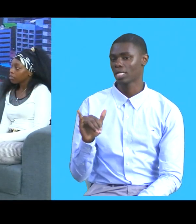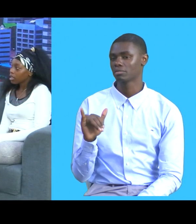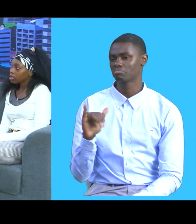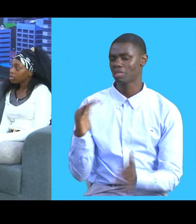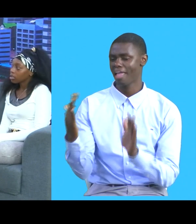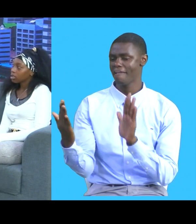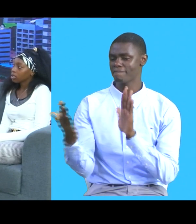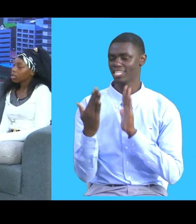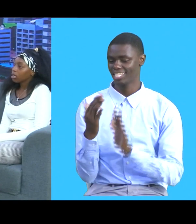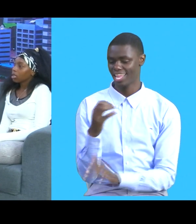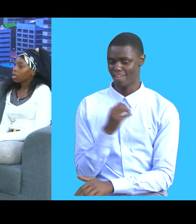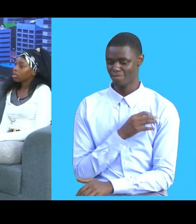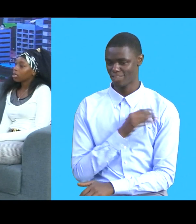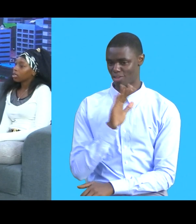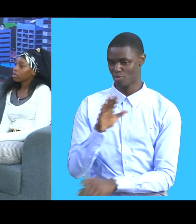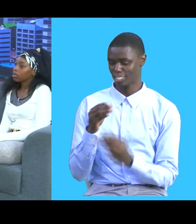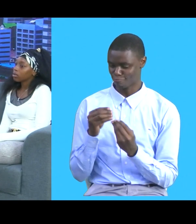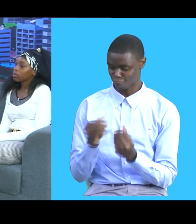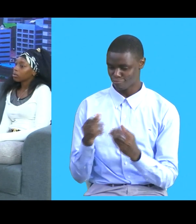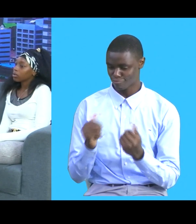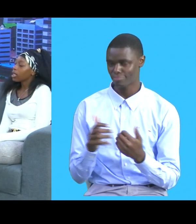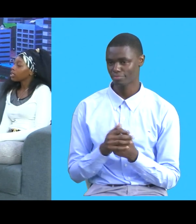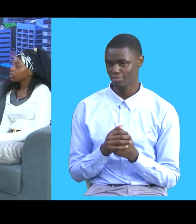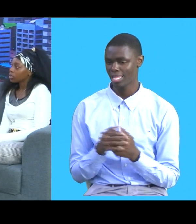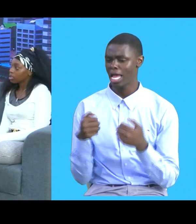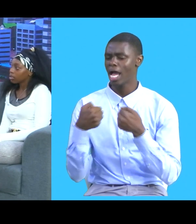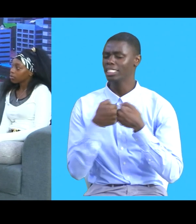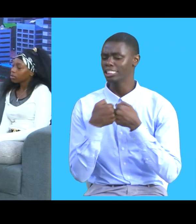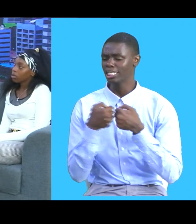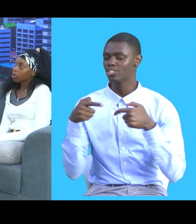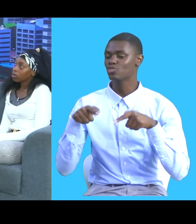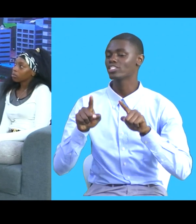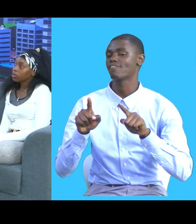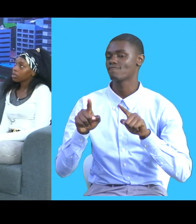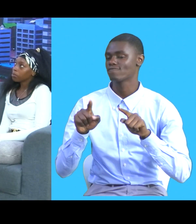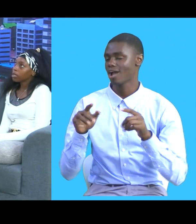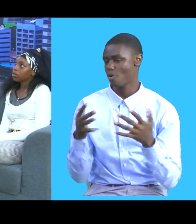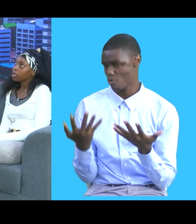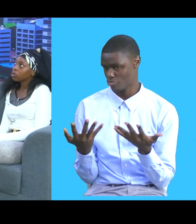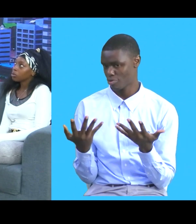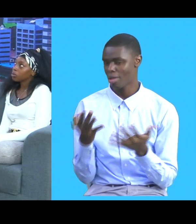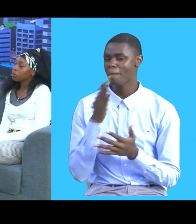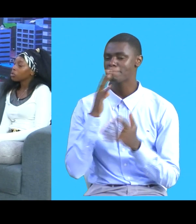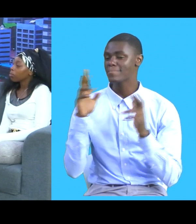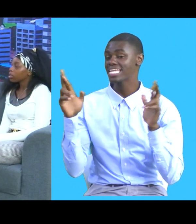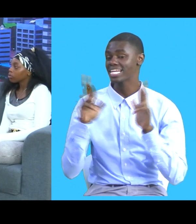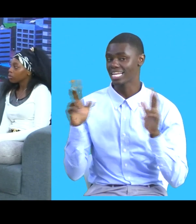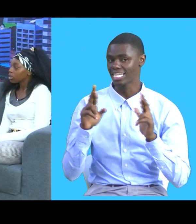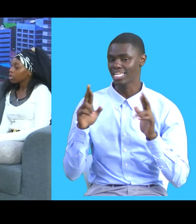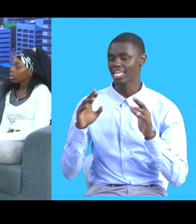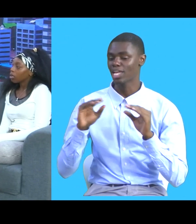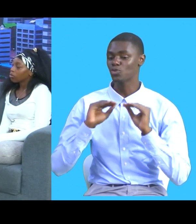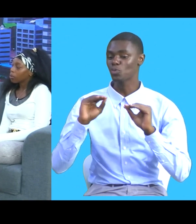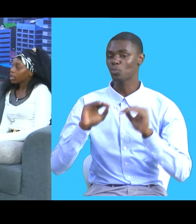your fears and challenging yourself. Just be ready to put your best